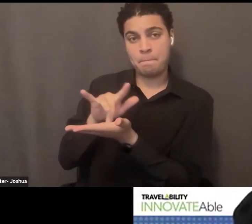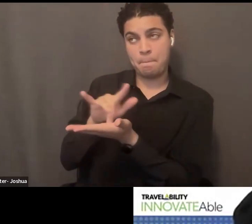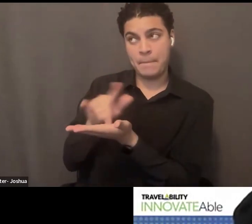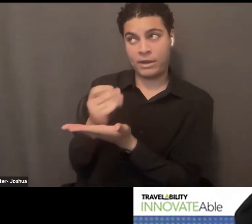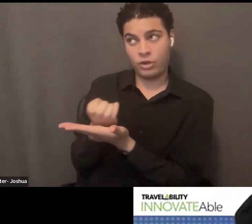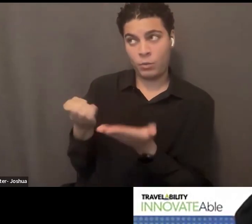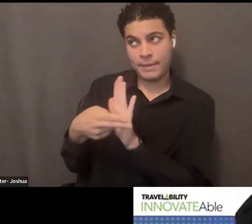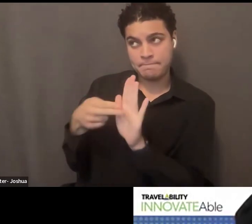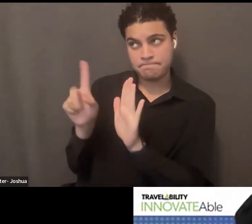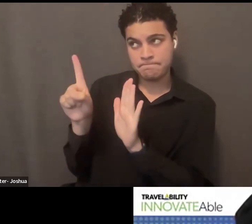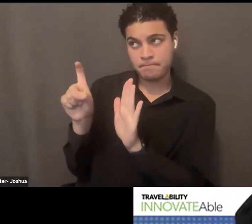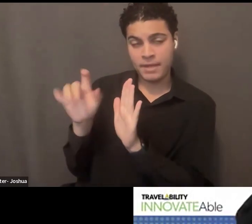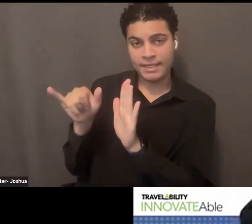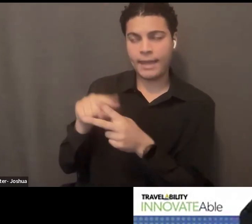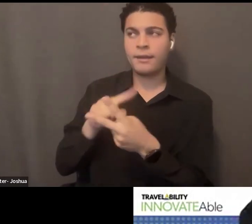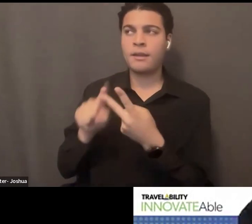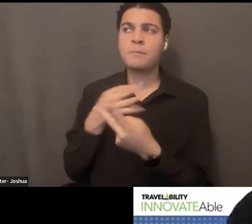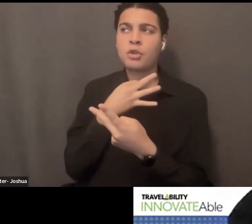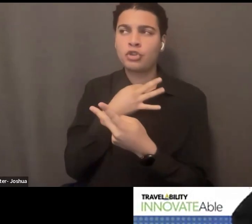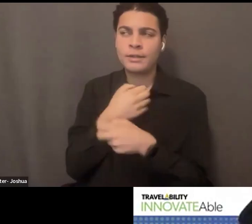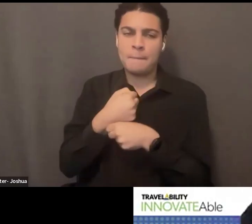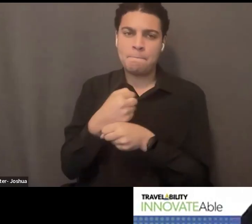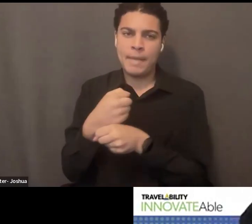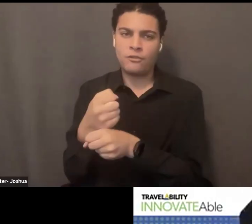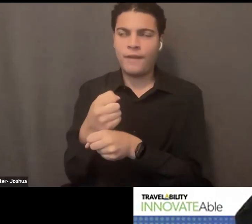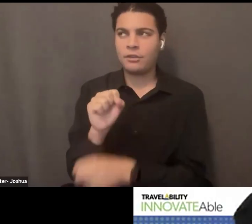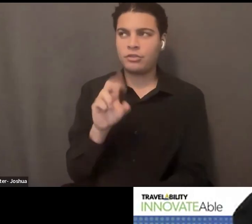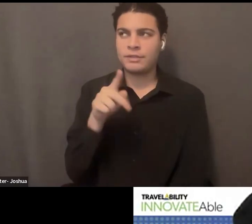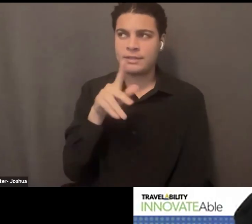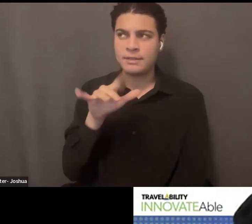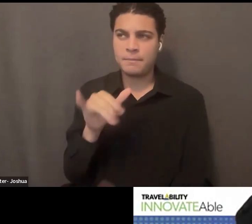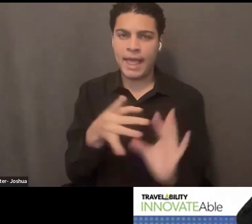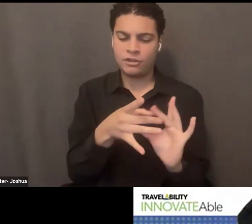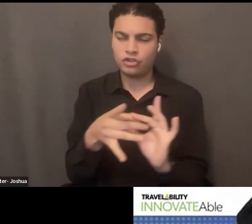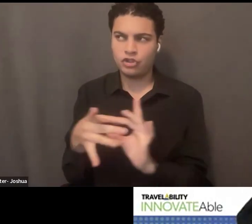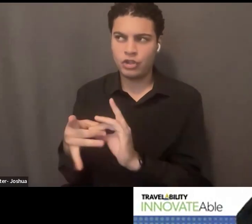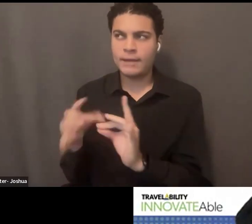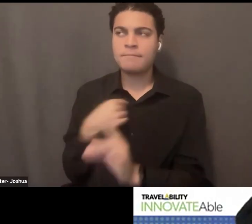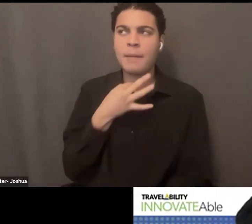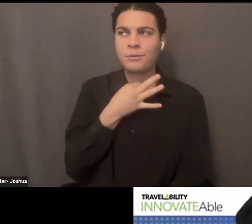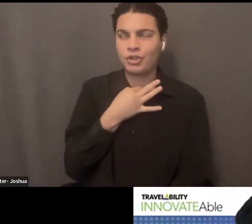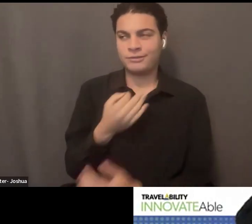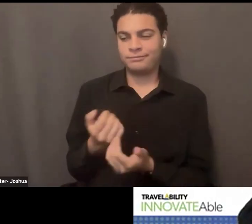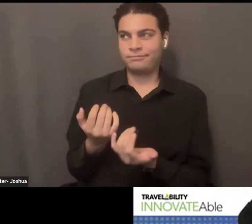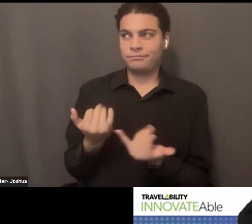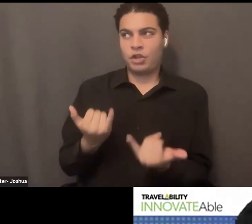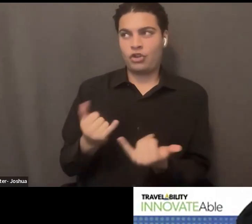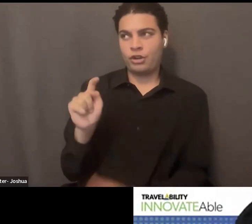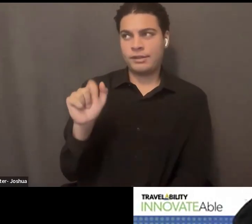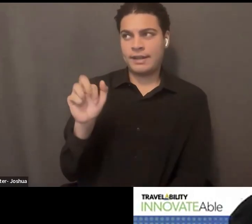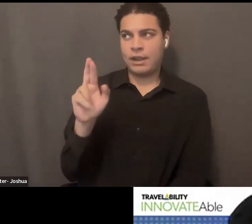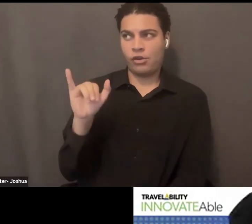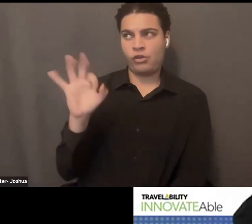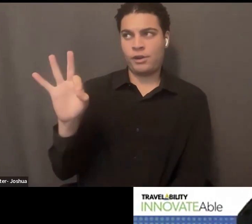your manufacturing and supply chain? And are there any concerns around the uncertainty around tariffs? And could that impact the